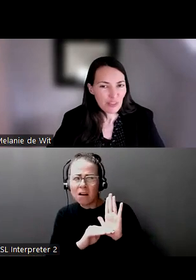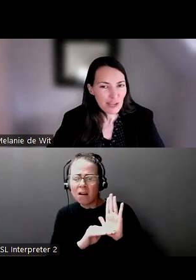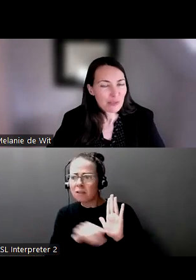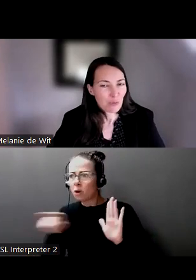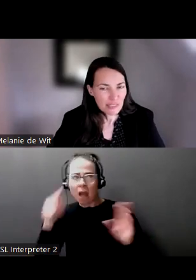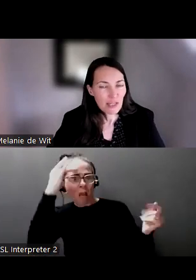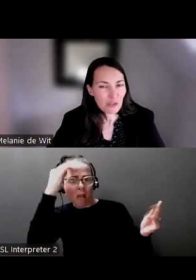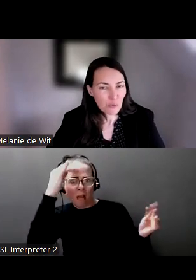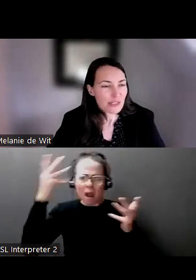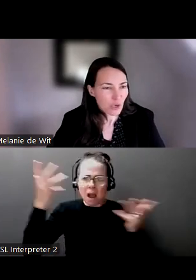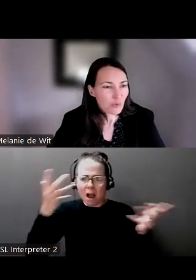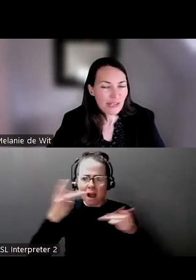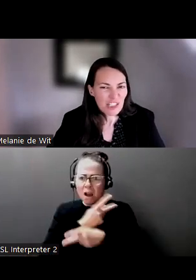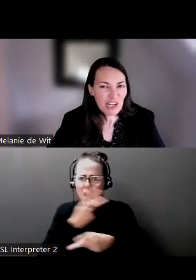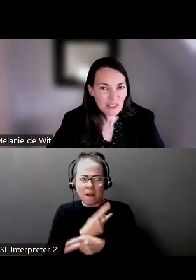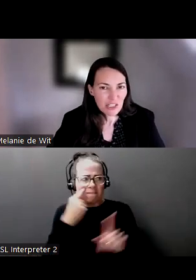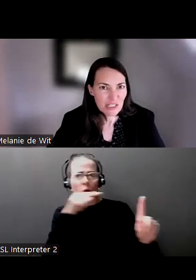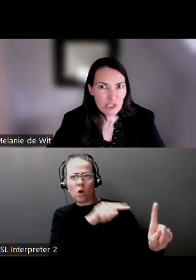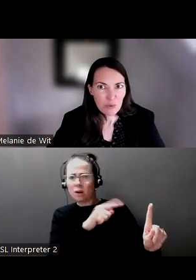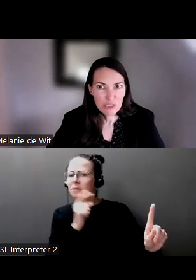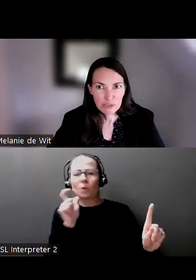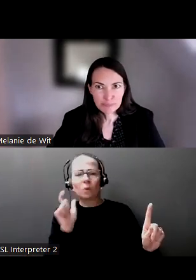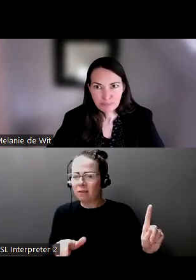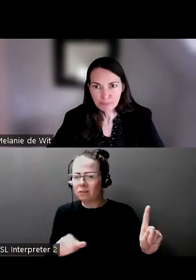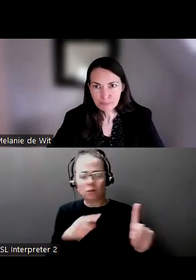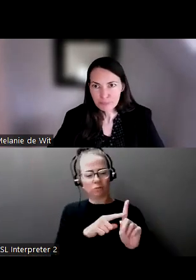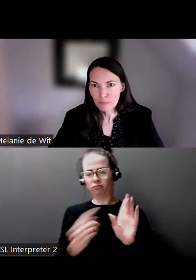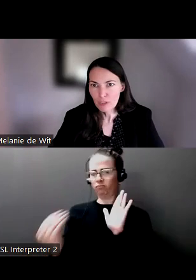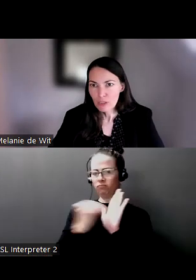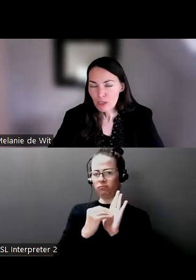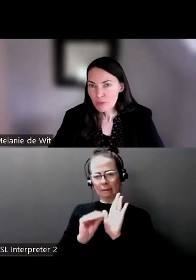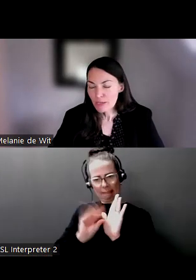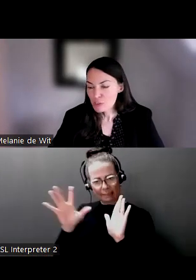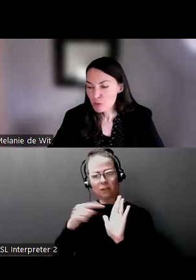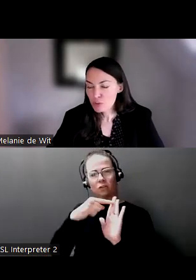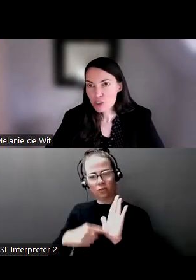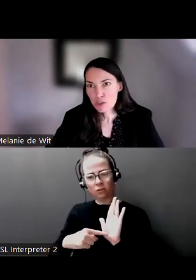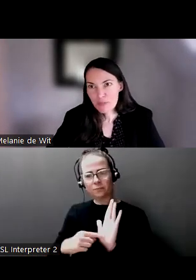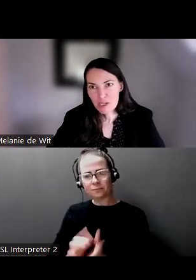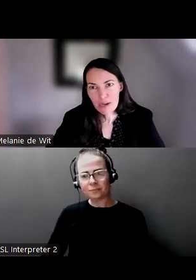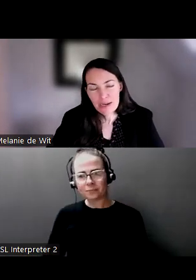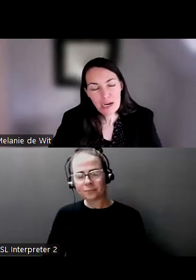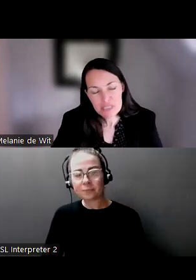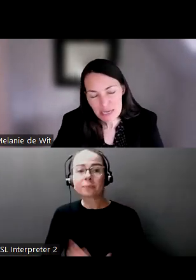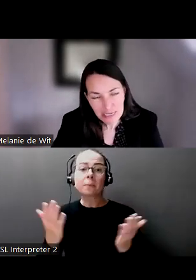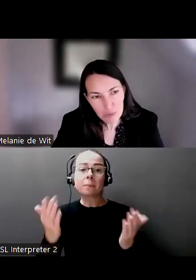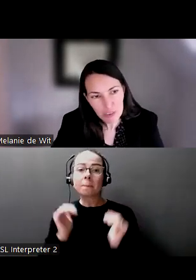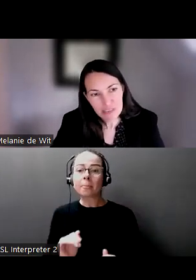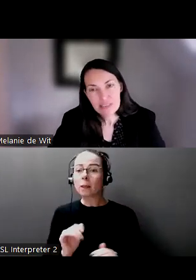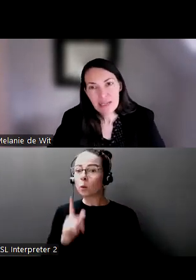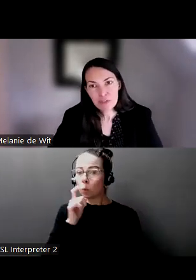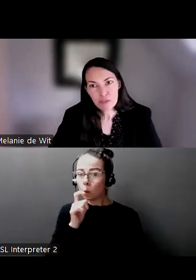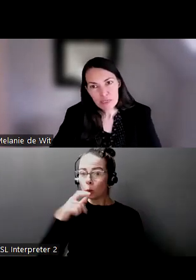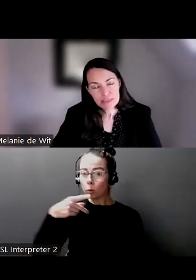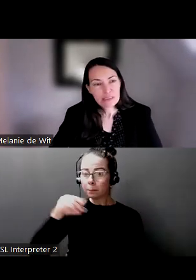simple for them in what is otherwise already a challenging situation. Okay, so who should do a POA? I would say